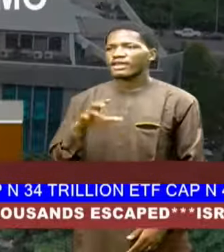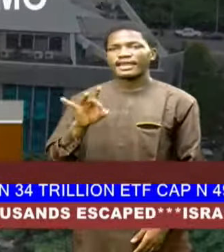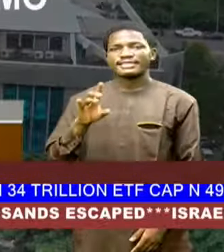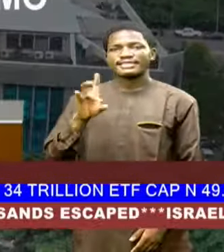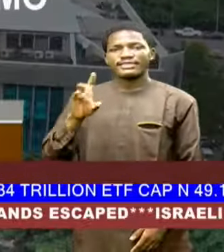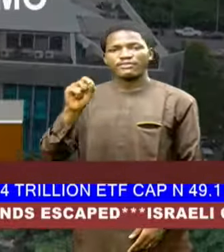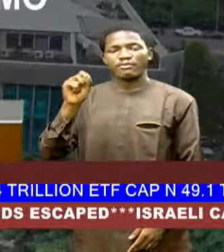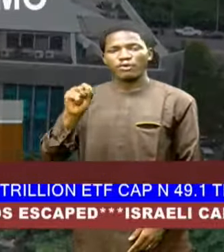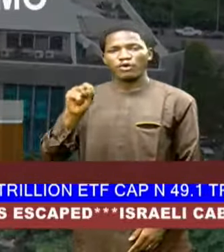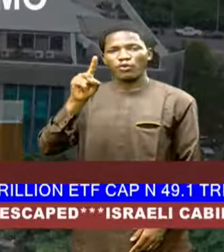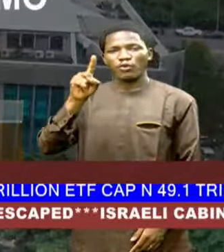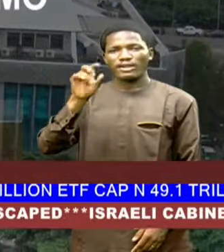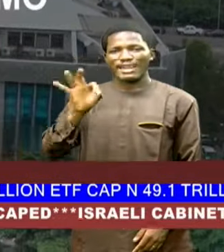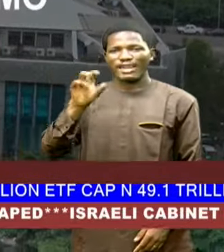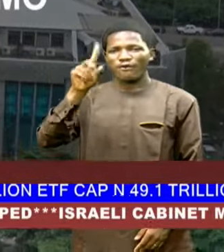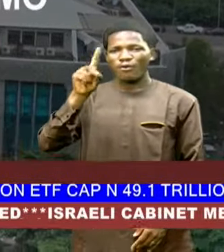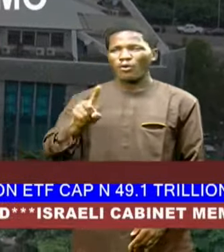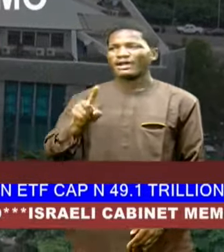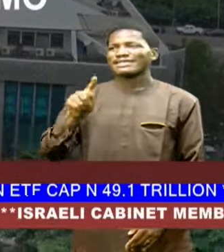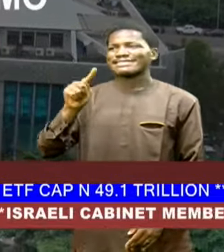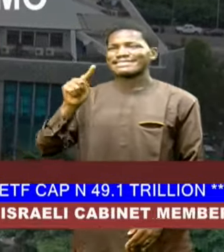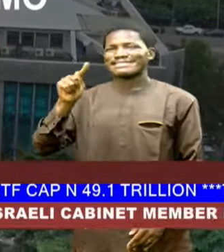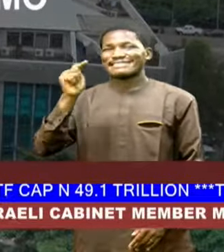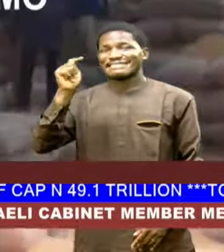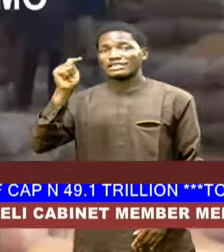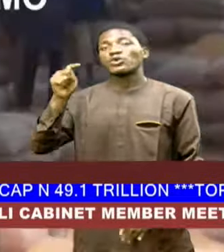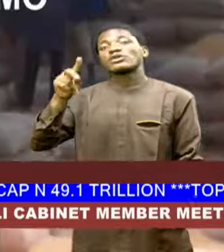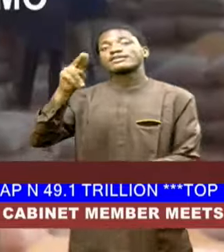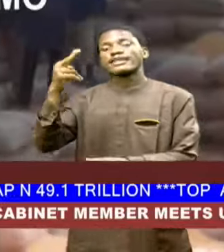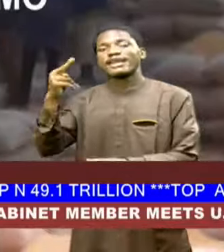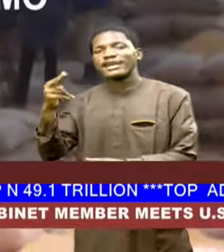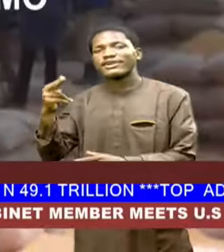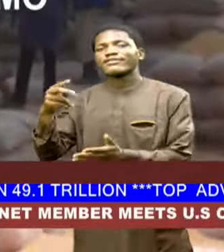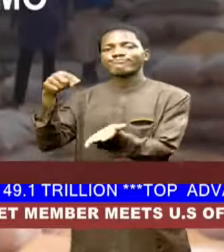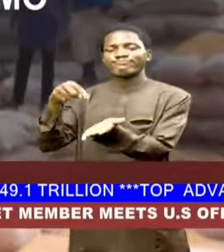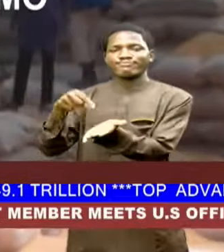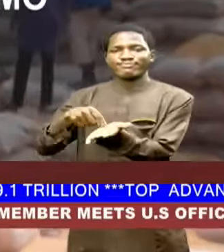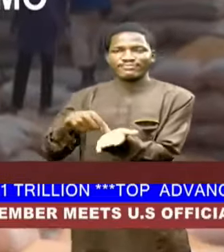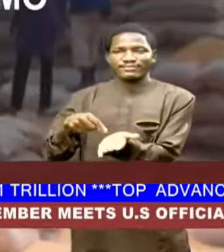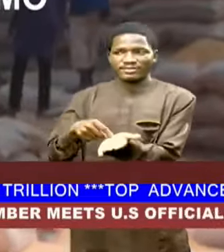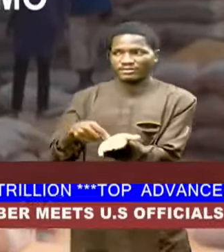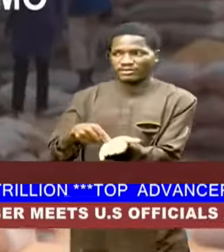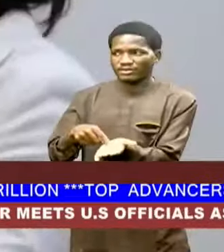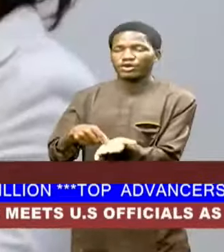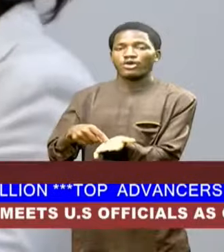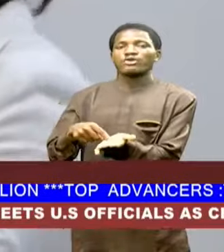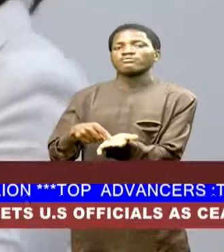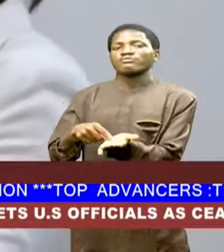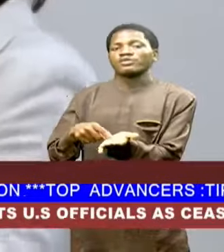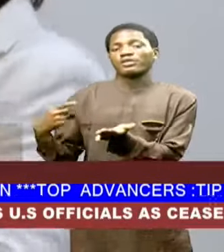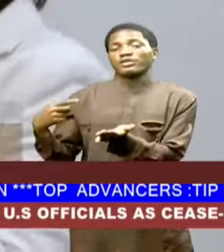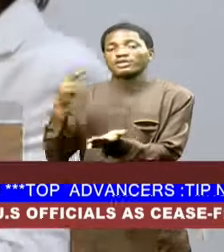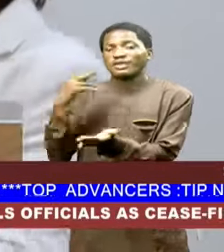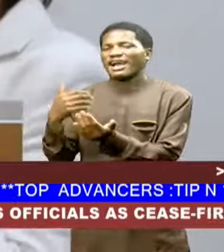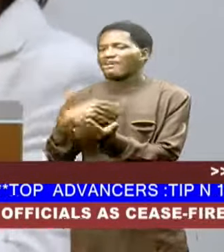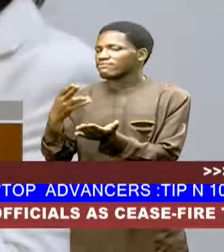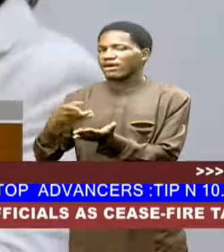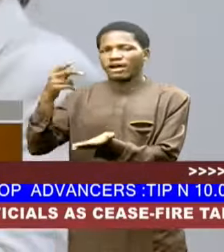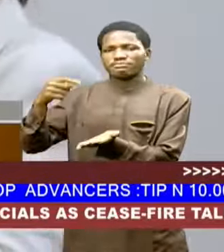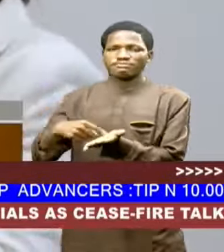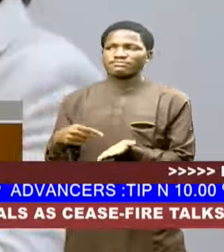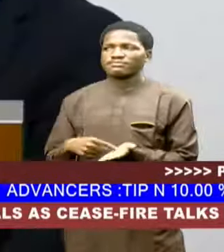naira debt. Nigeria is at a high risk of debt distress, like many African countries. This training by the World